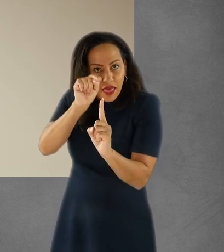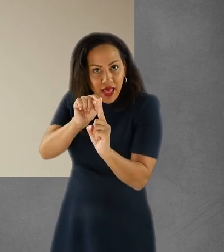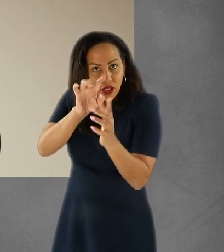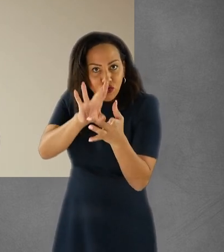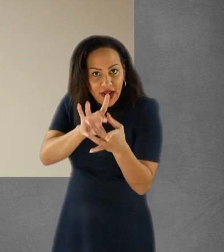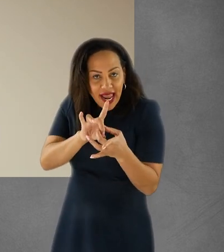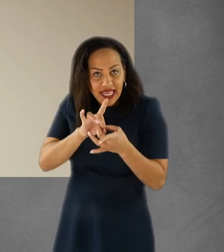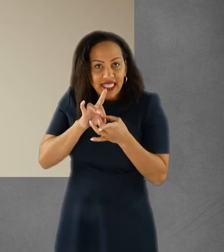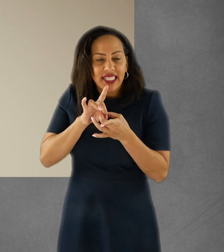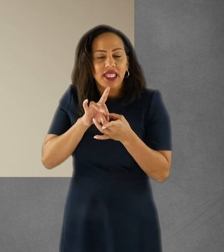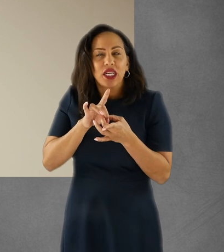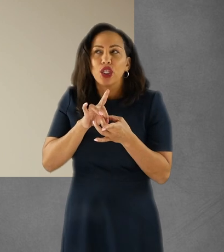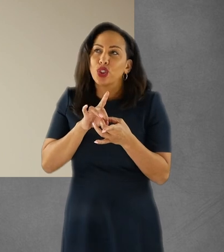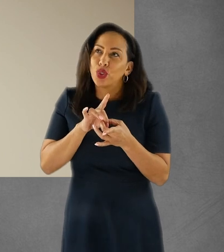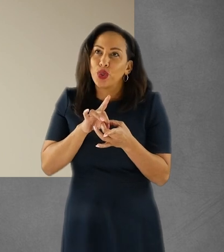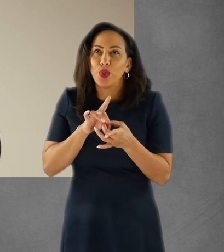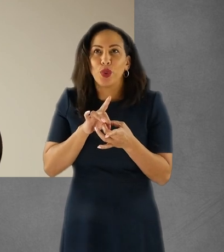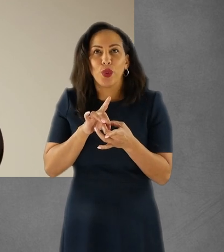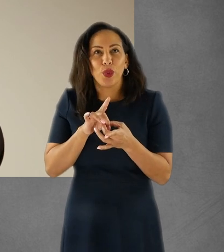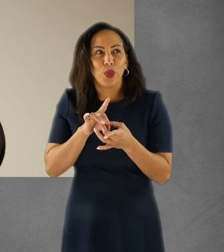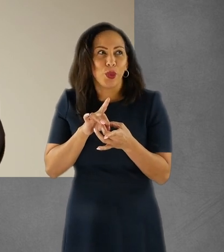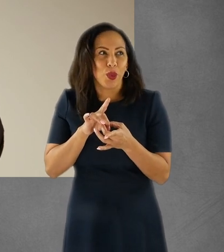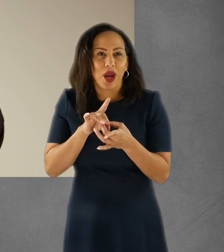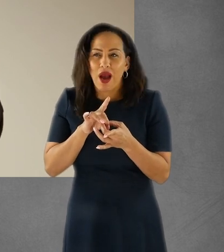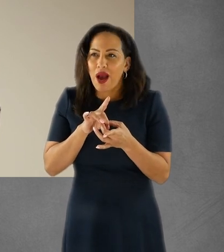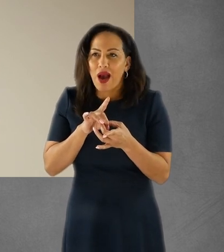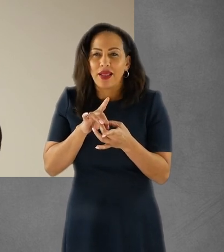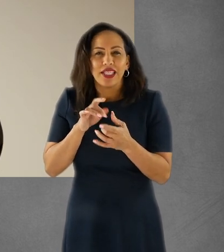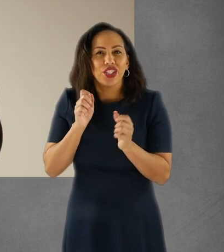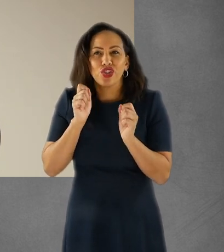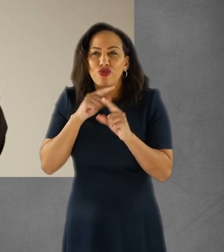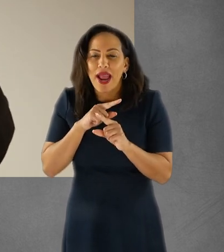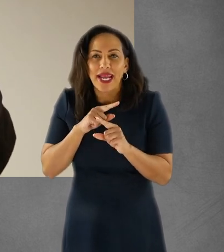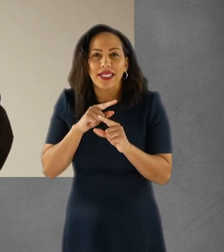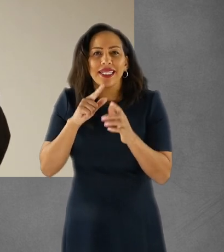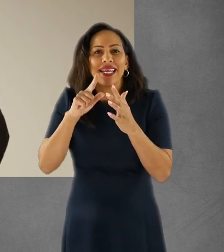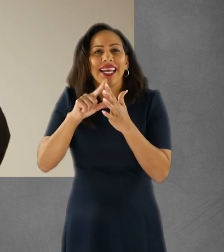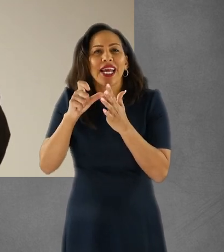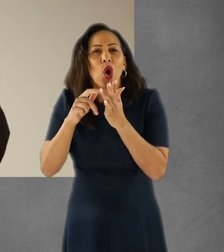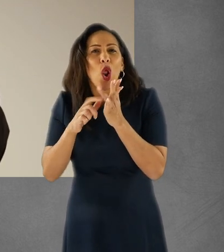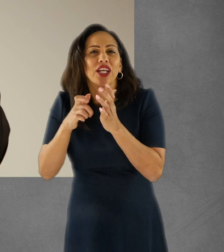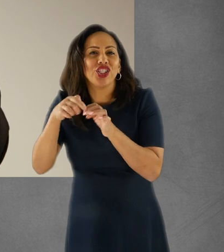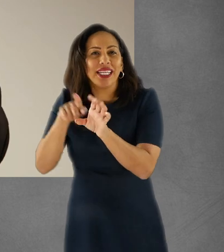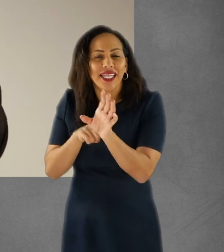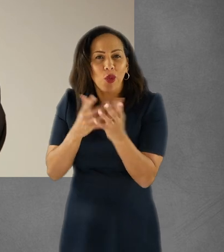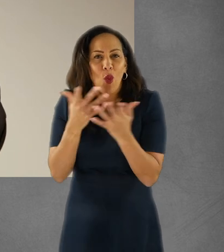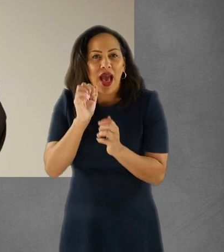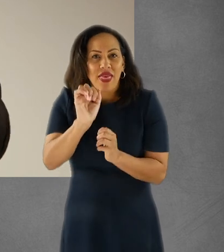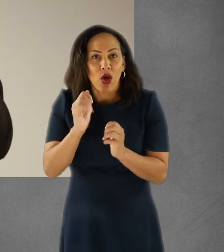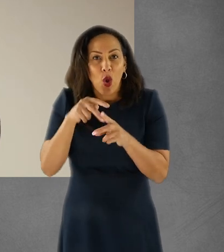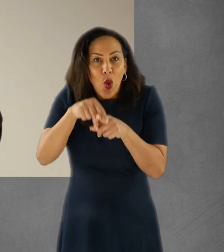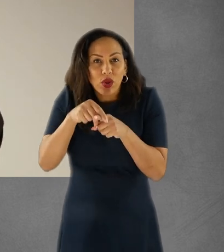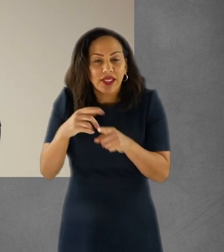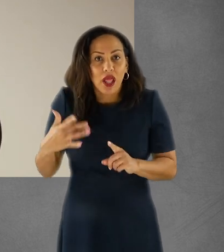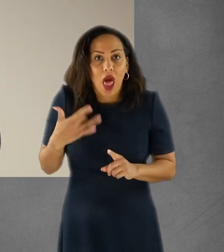the ecology and economy of gambling, which then kind of goes back to the geopolitics behind it. You